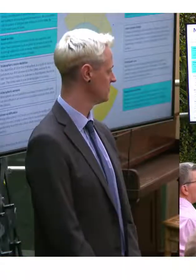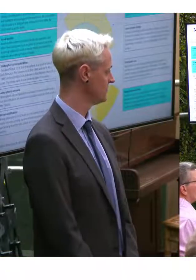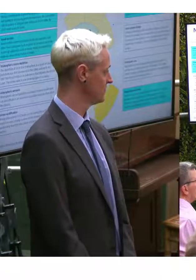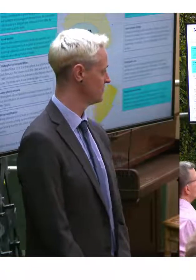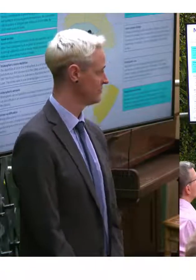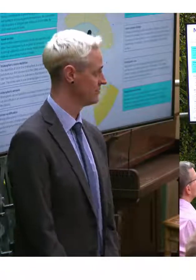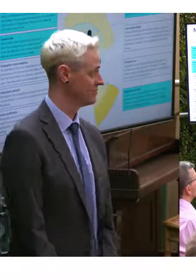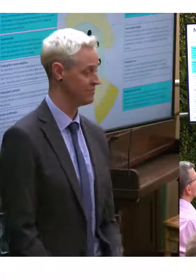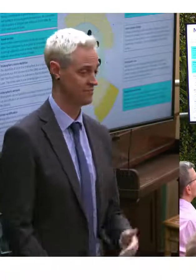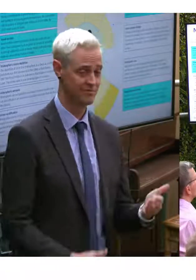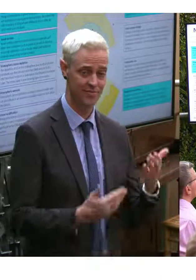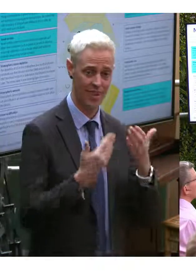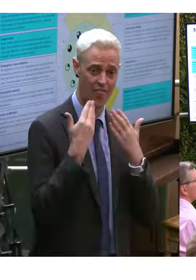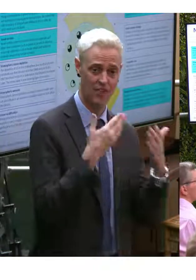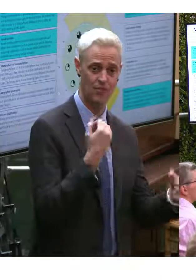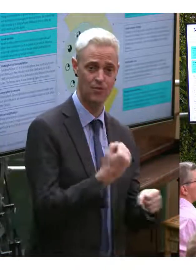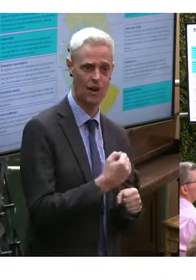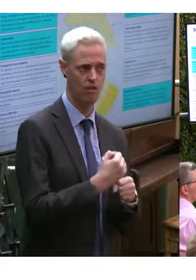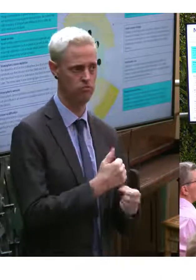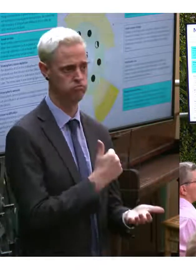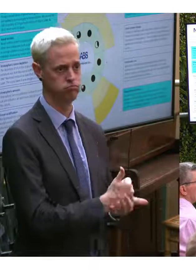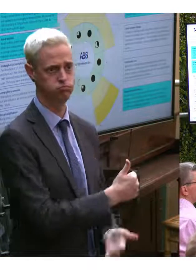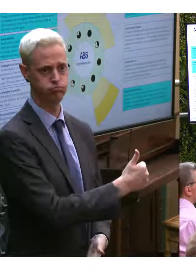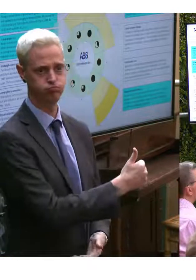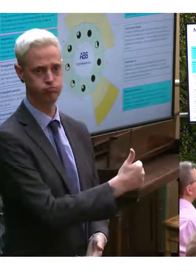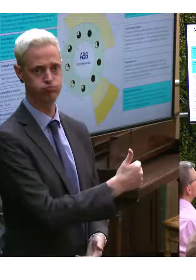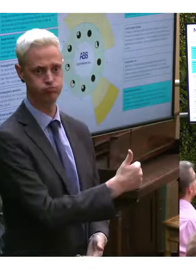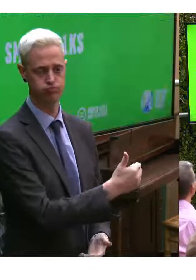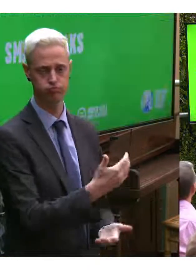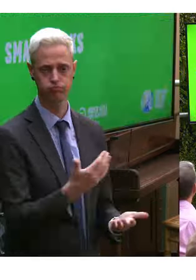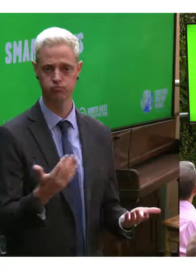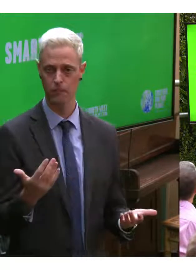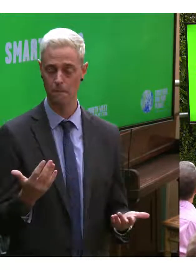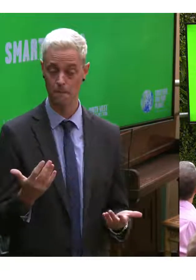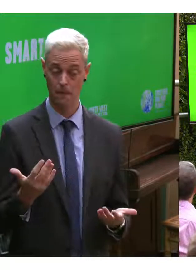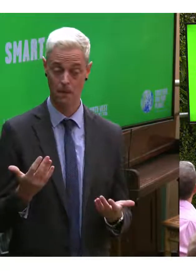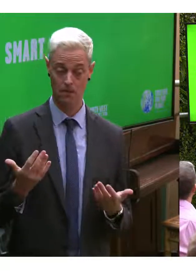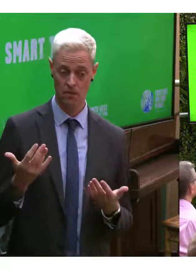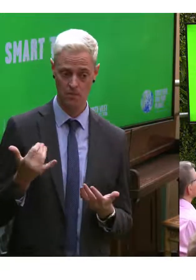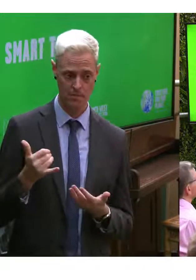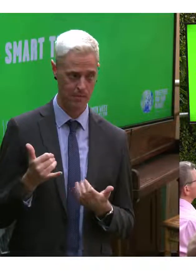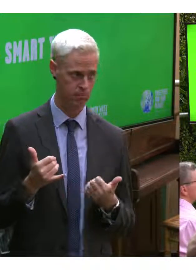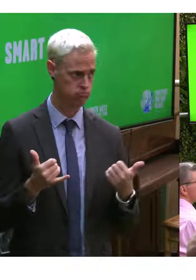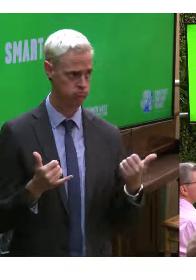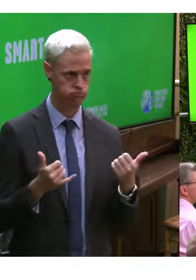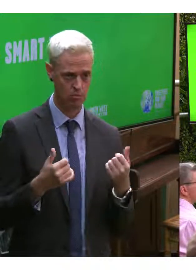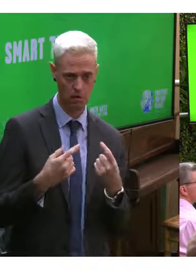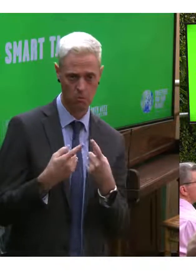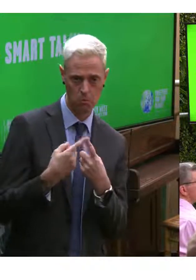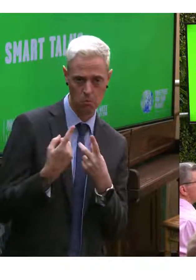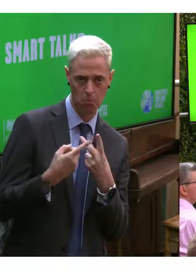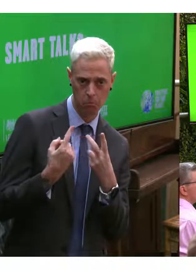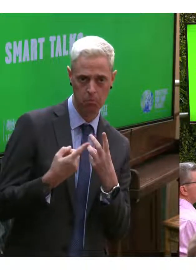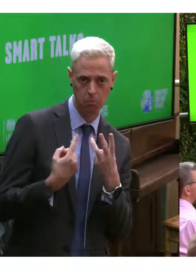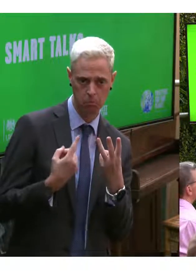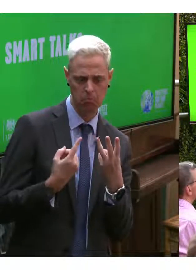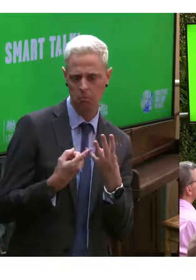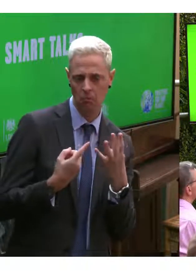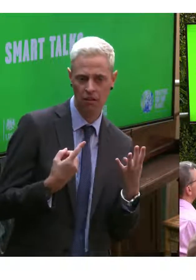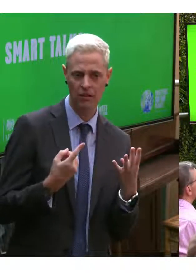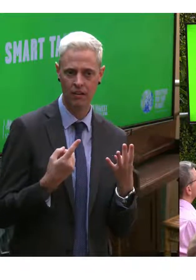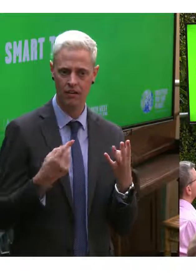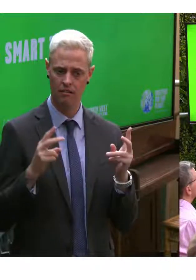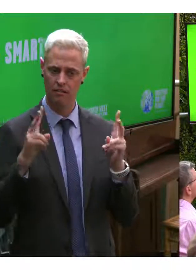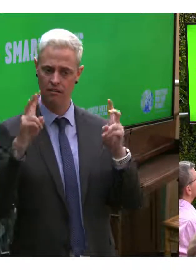Thank you, Gareth. That was brilliant. And I think probably one of only 3 or 4 times today that we've actually heard people talking about